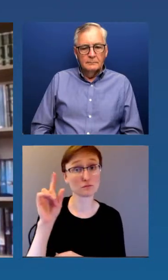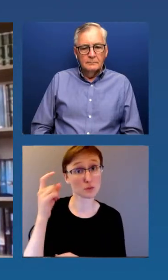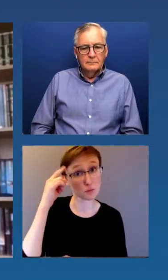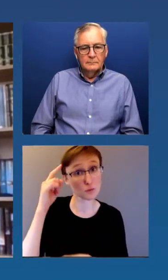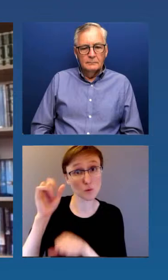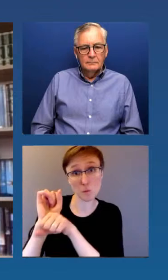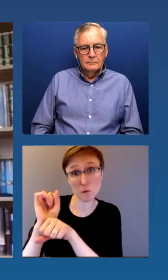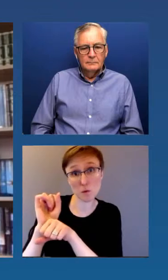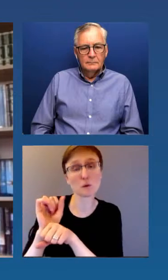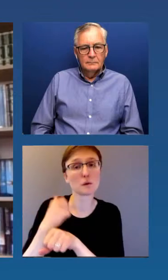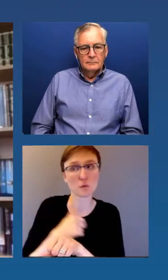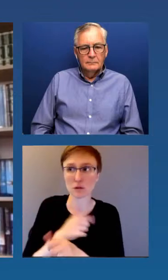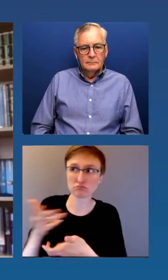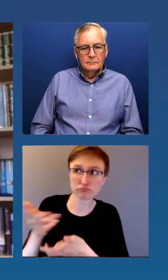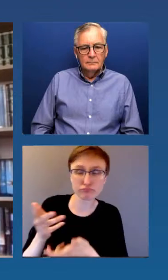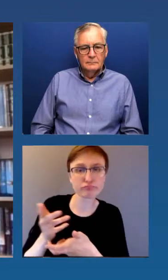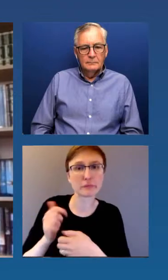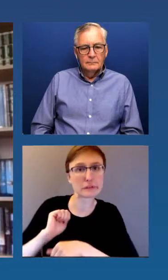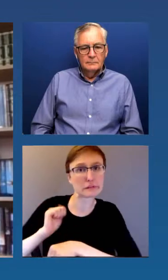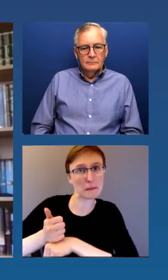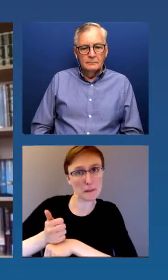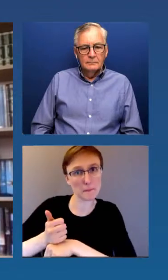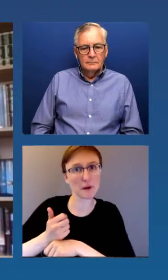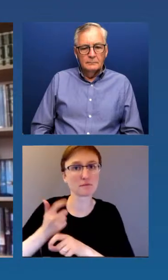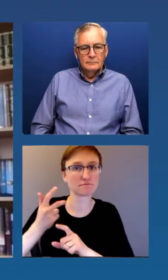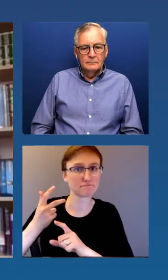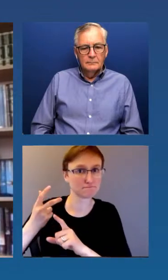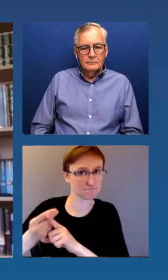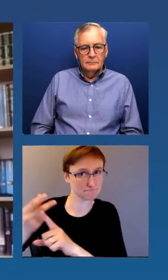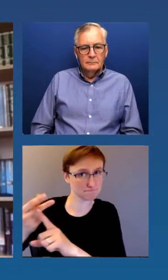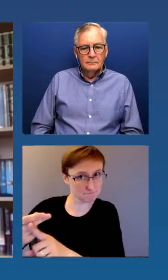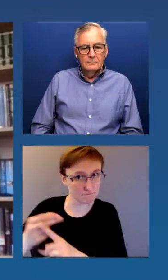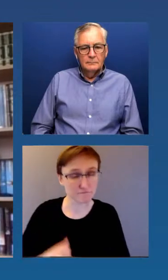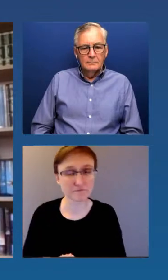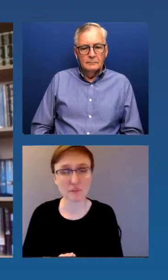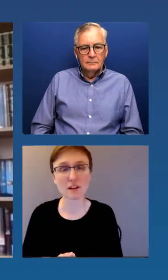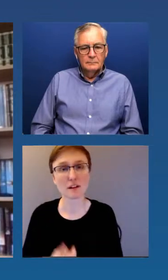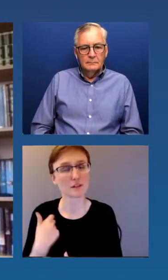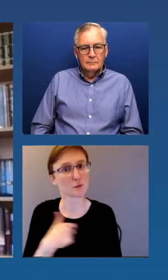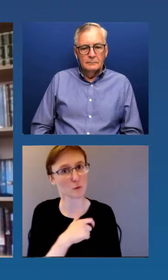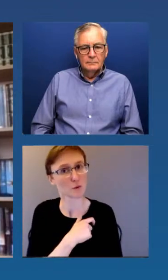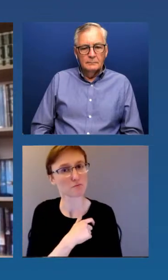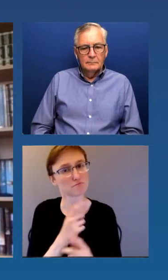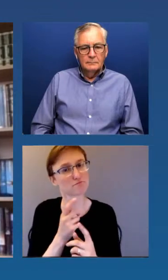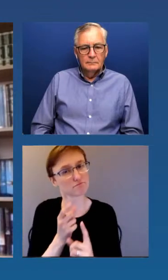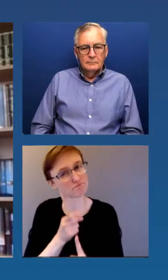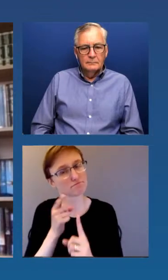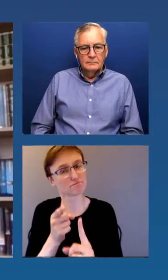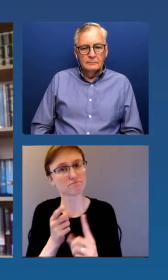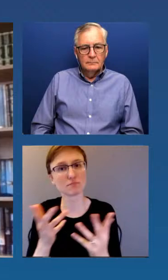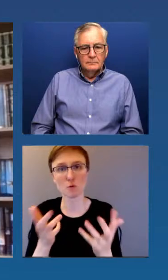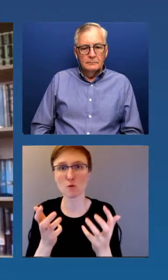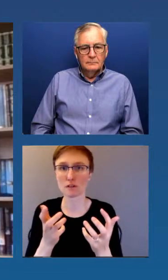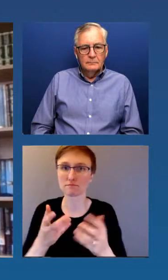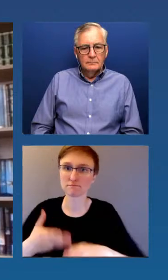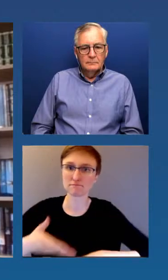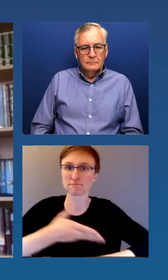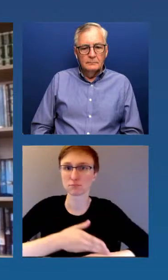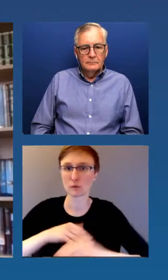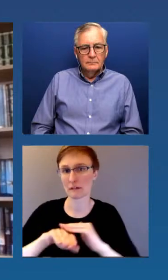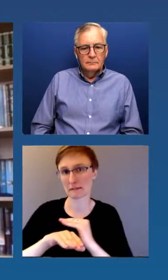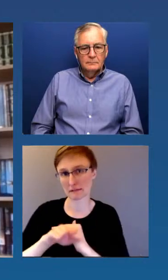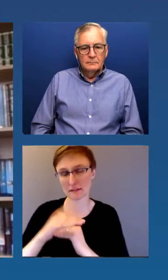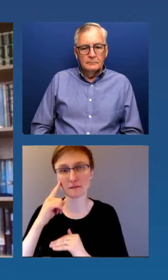build on its engagement work and has launched an approach to increase vaccine access in low-coverage neighborhoods. For example, mobile